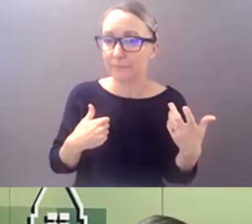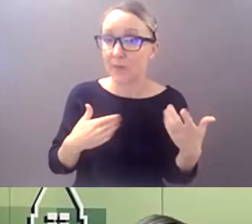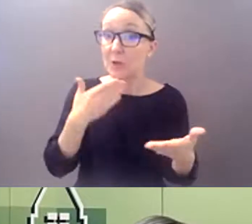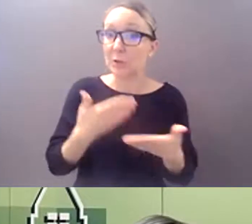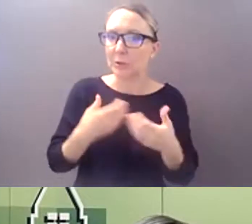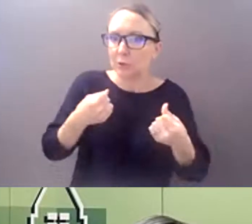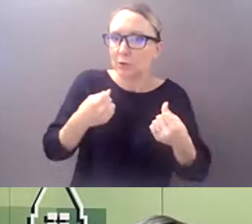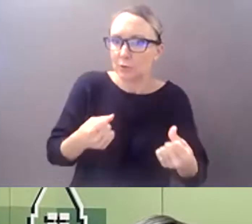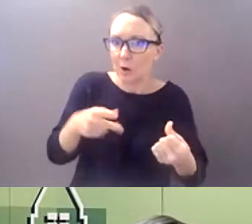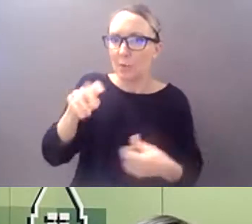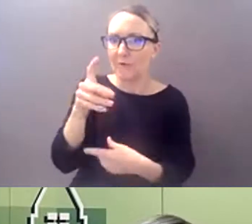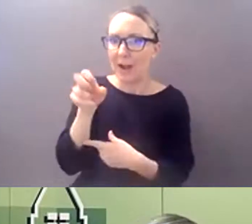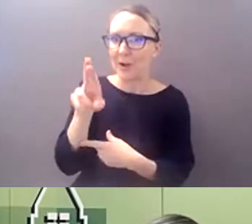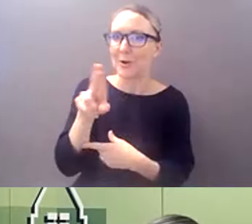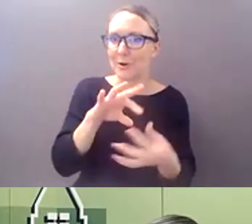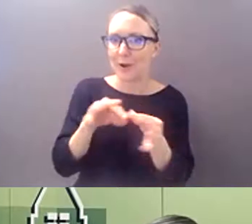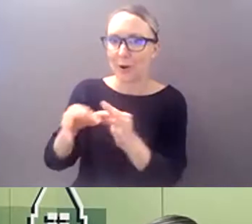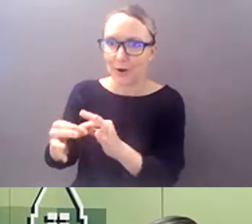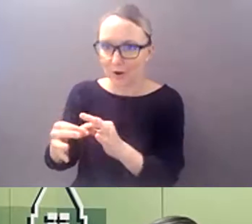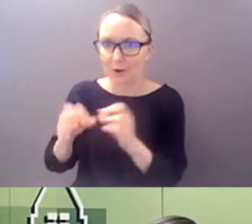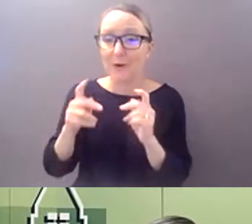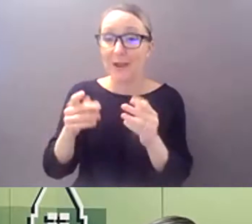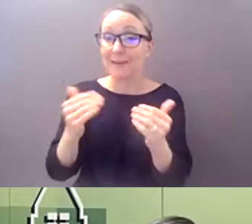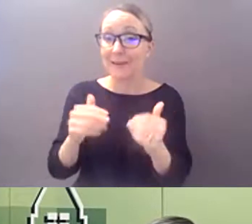meet the needs of older persons in our community. Next slide, please.